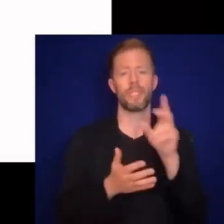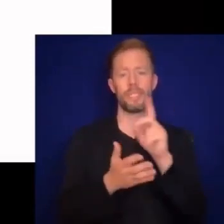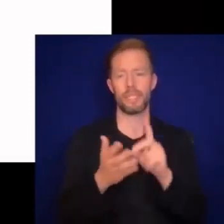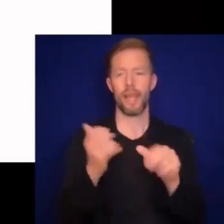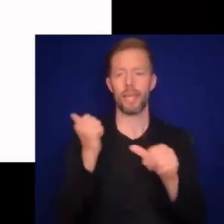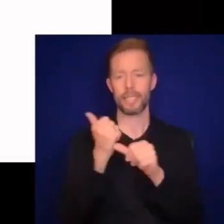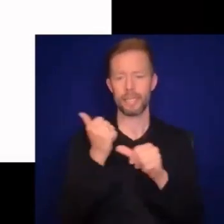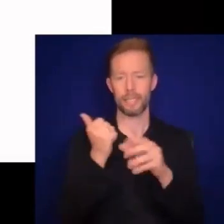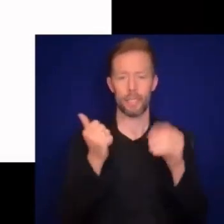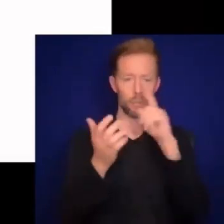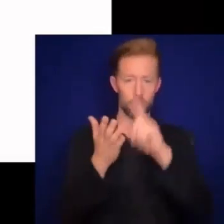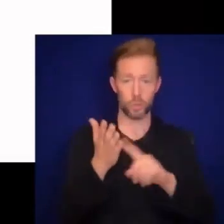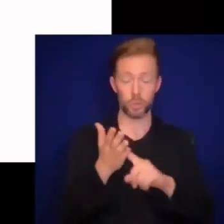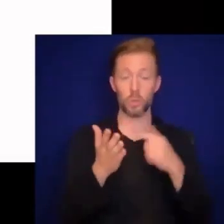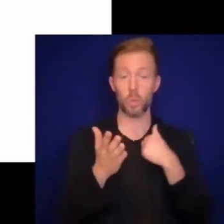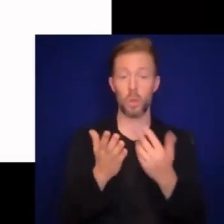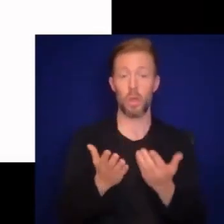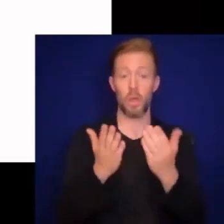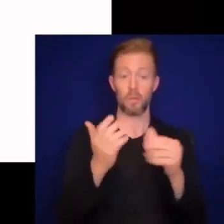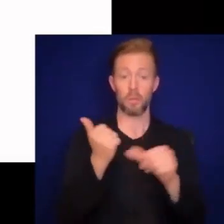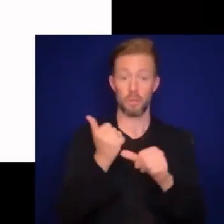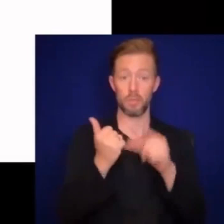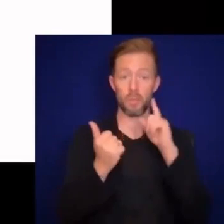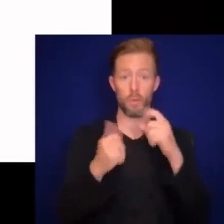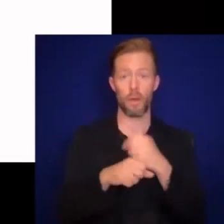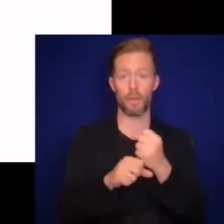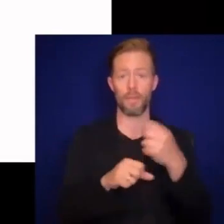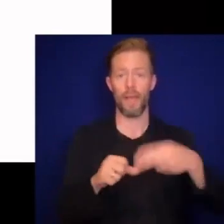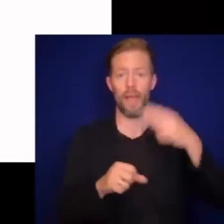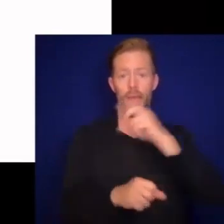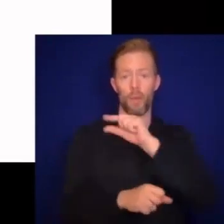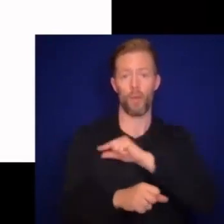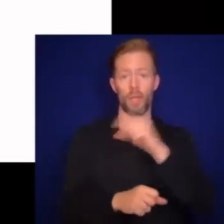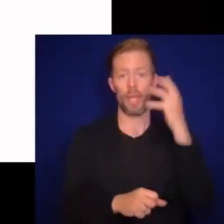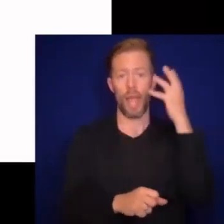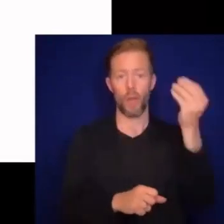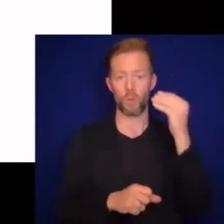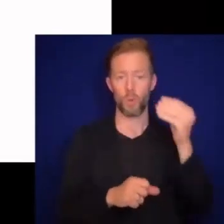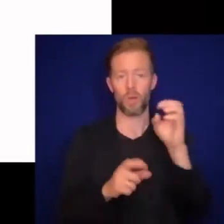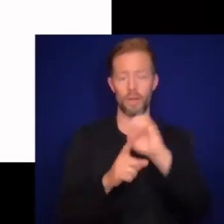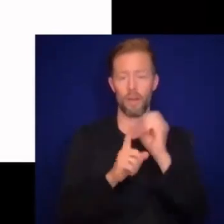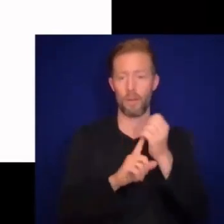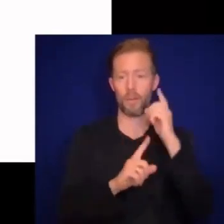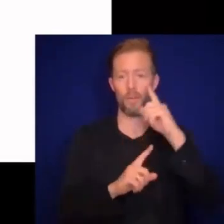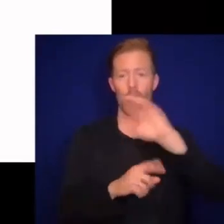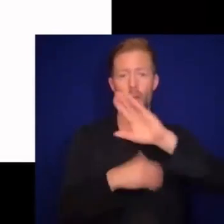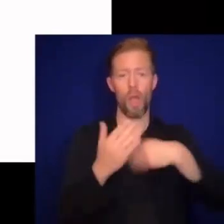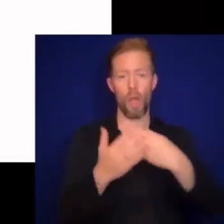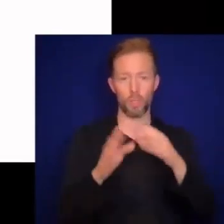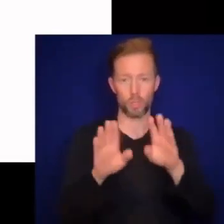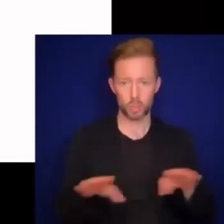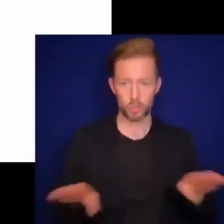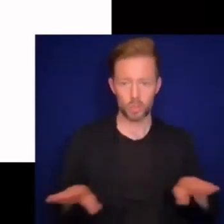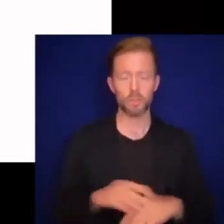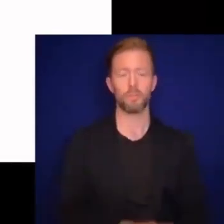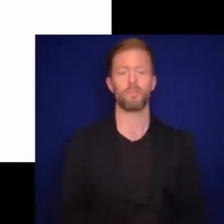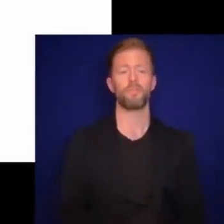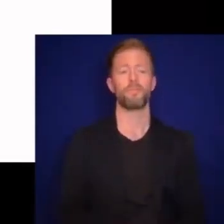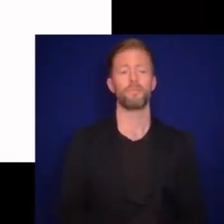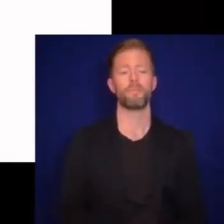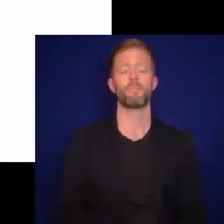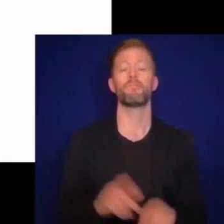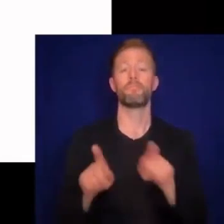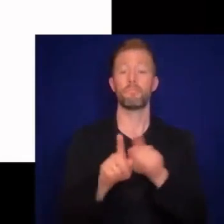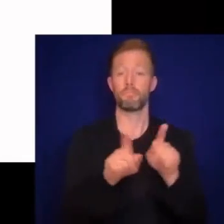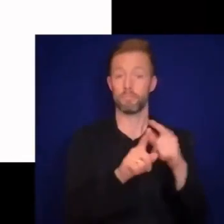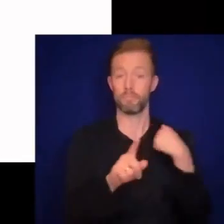research unit, and we offer assistance for creating very high quality outdoor environments for all children. We